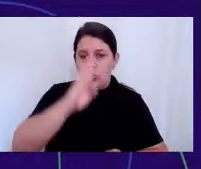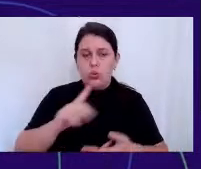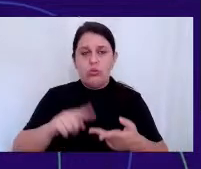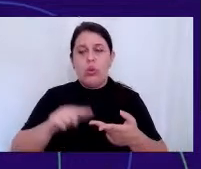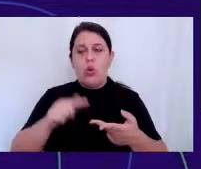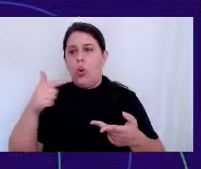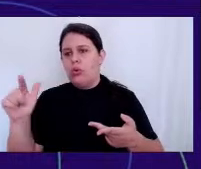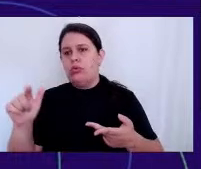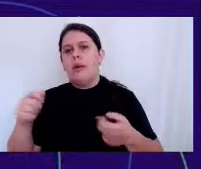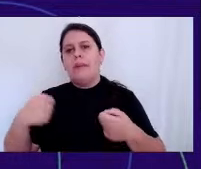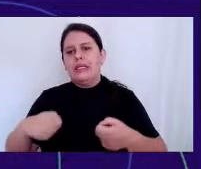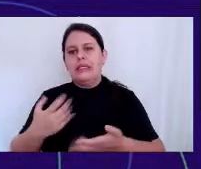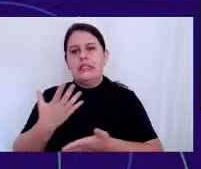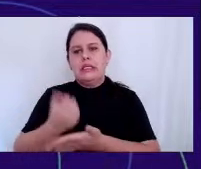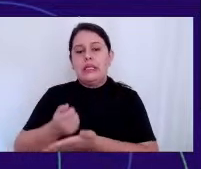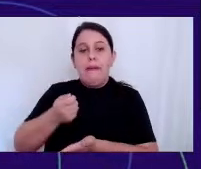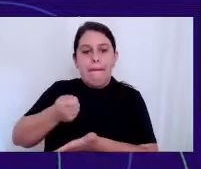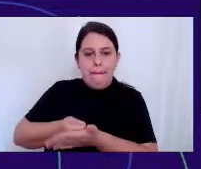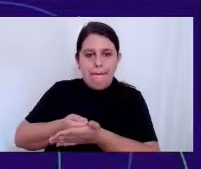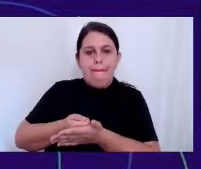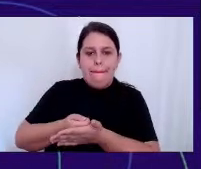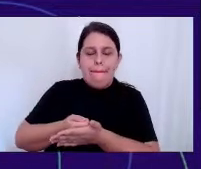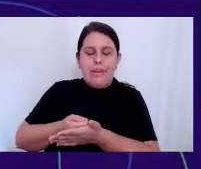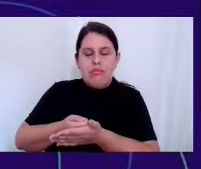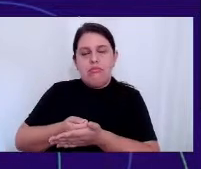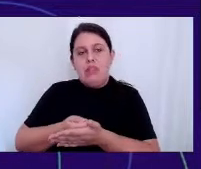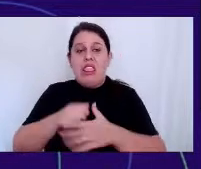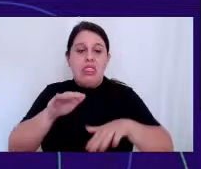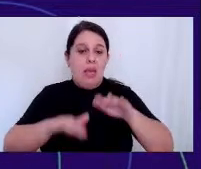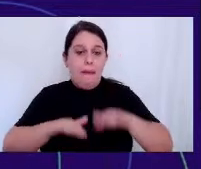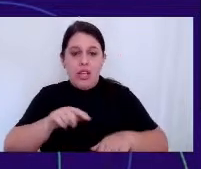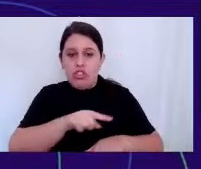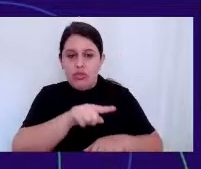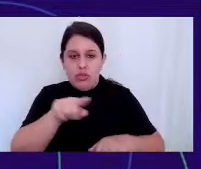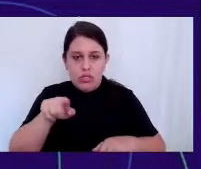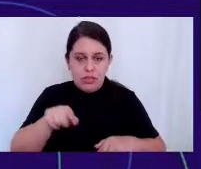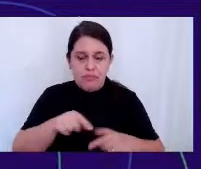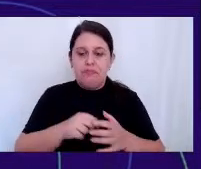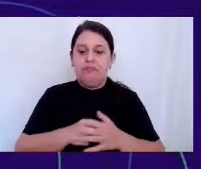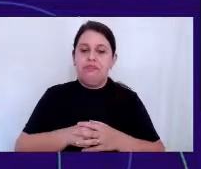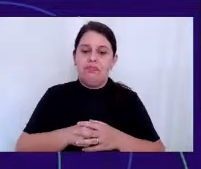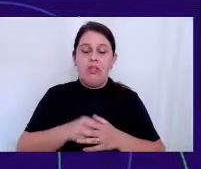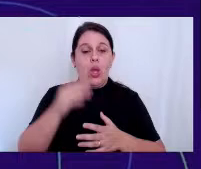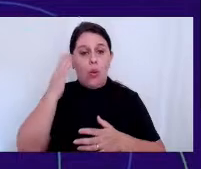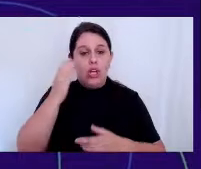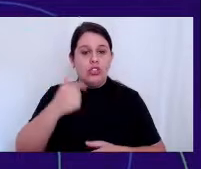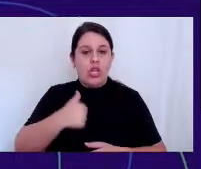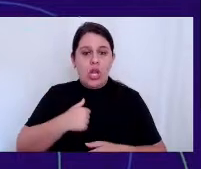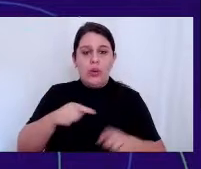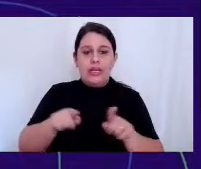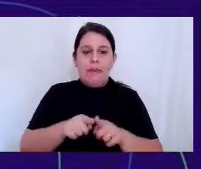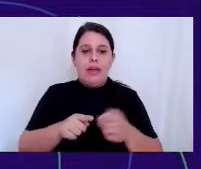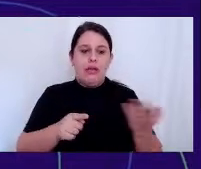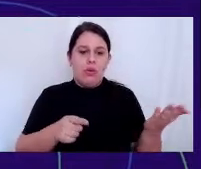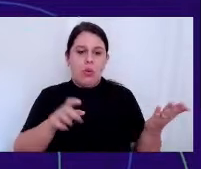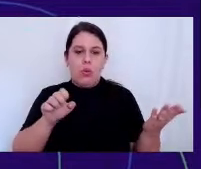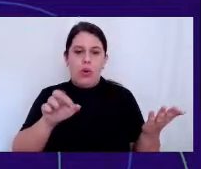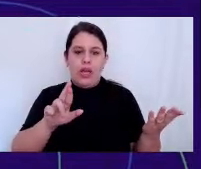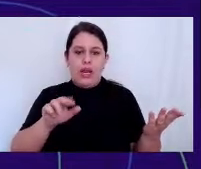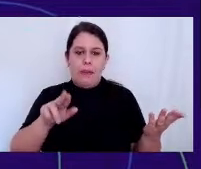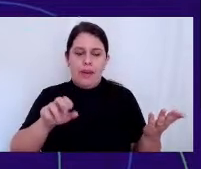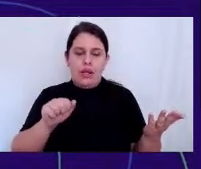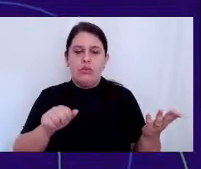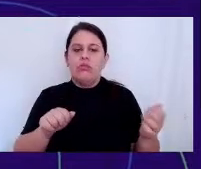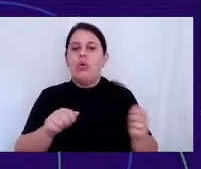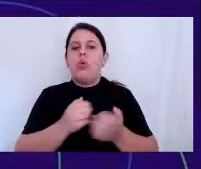up to you. I think we have both started, Heriberto and myself, using ChatGPT, a free version called 3.5, and